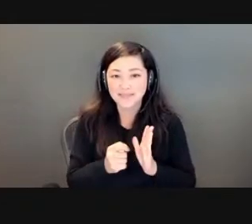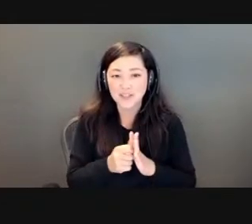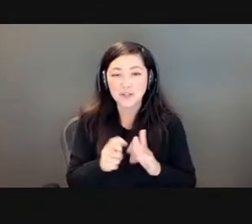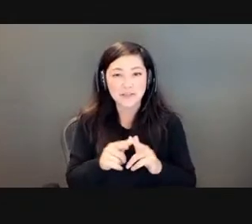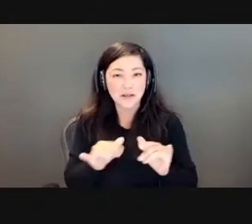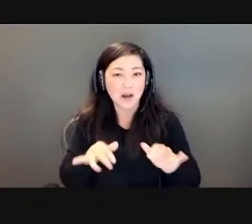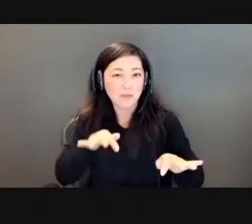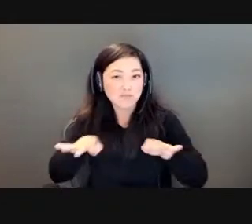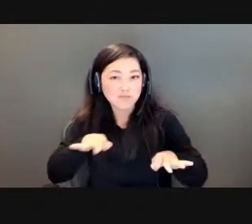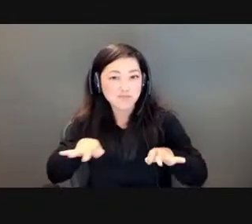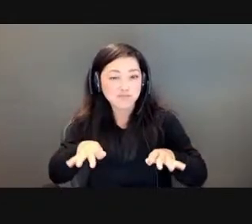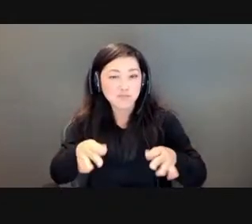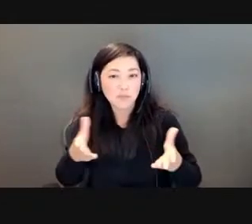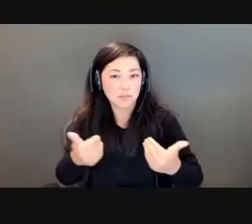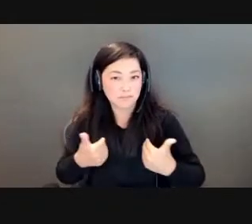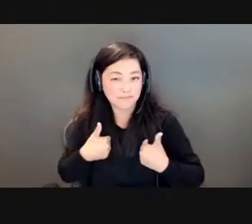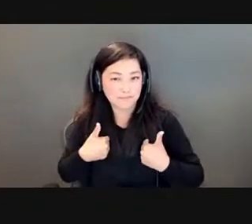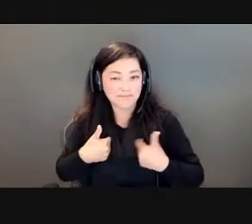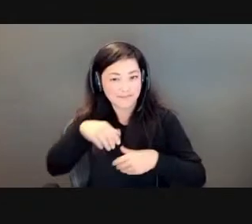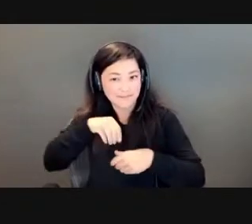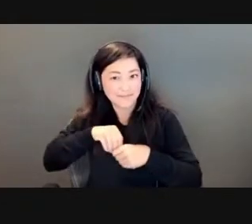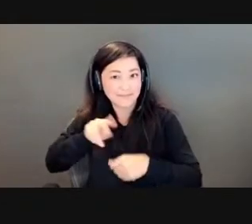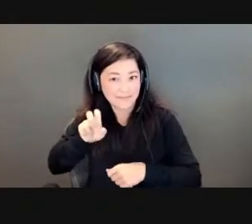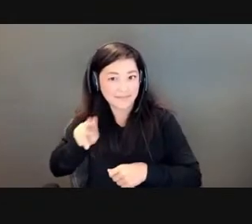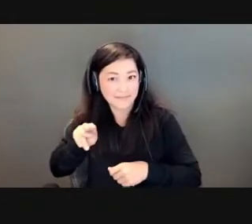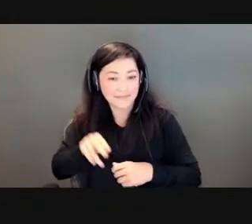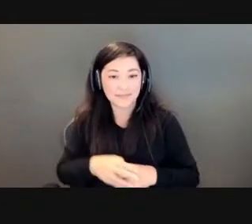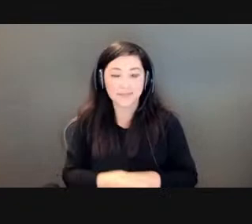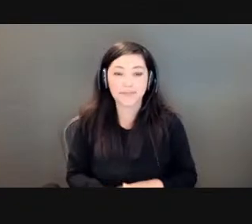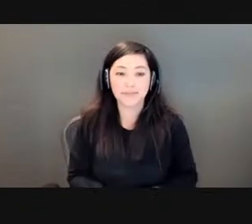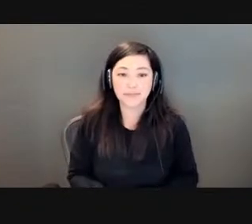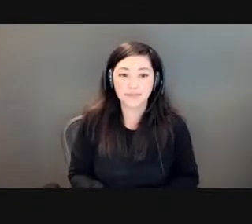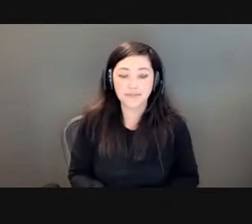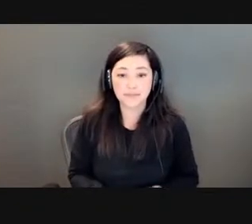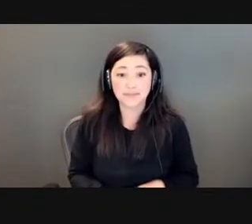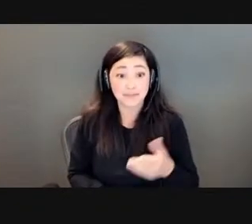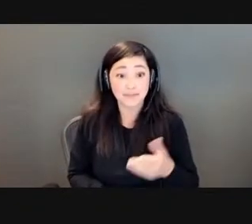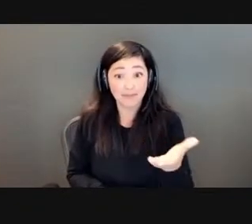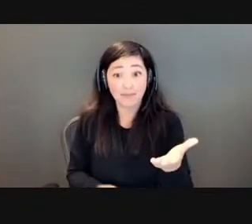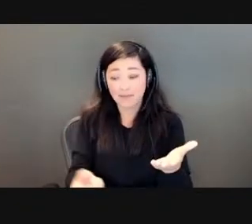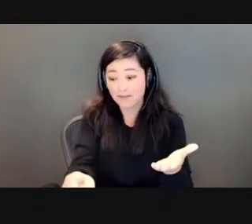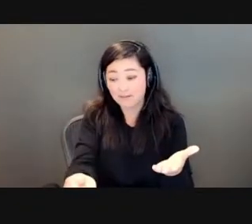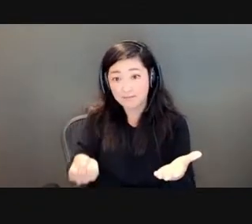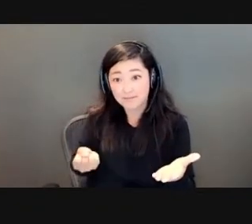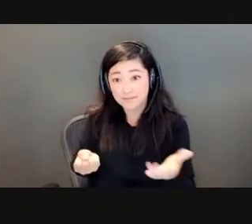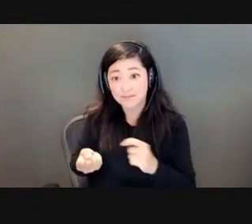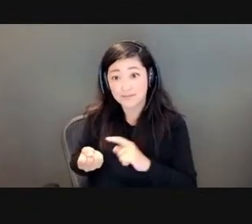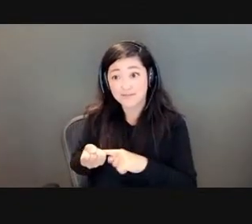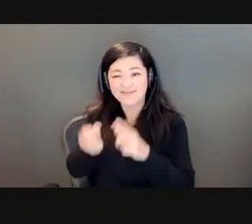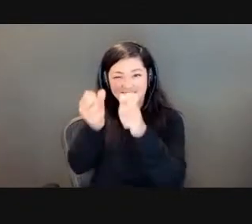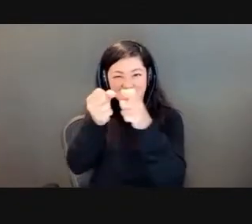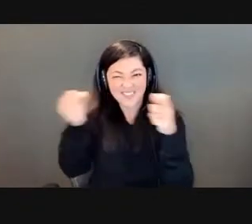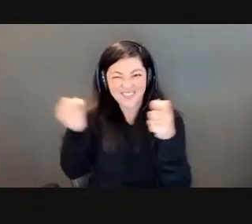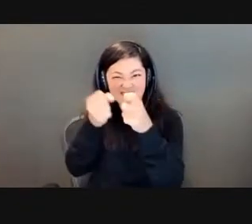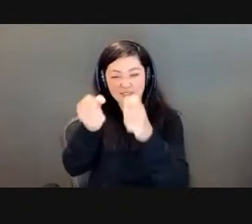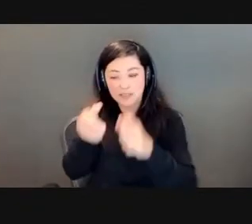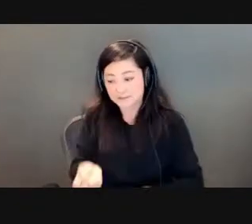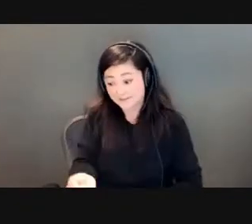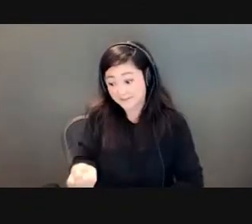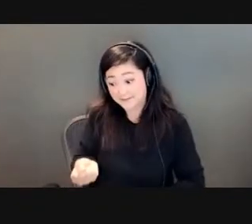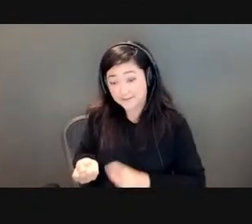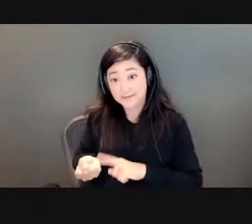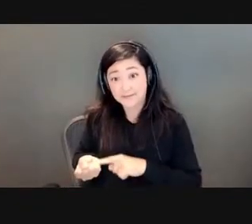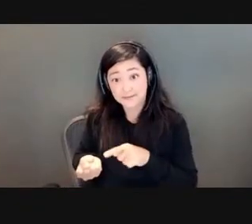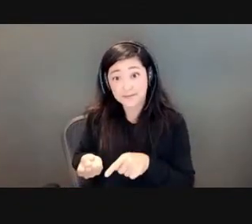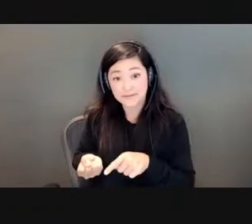accessible features I have. So right now I am talking about a drawer above the fridge, and as I open the